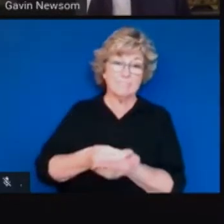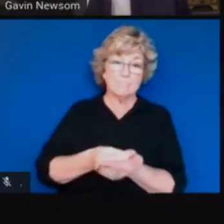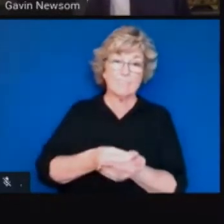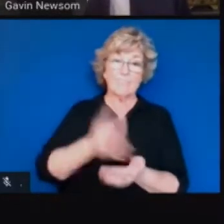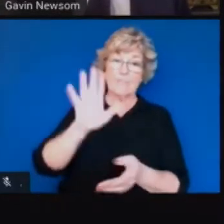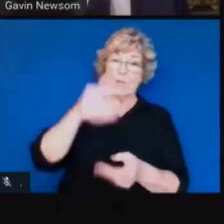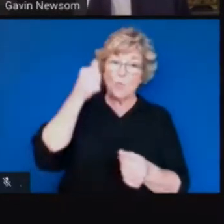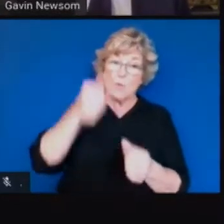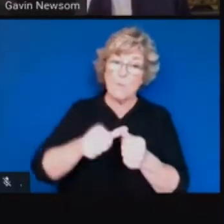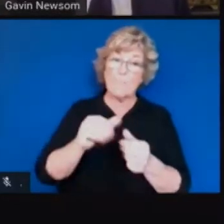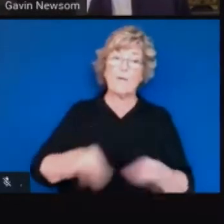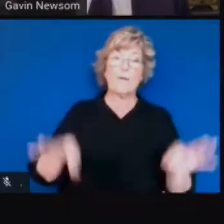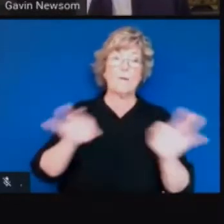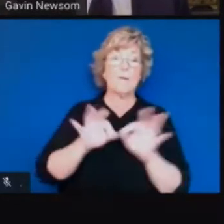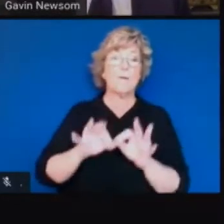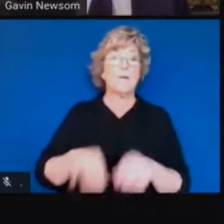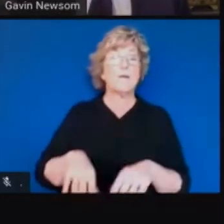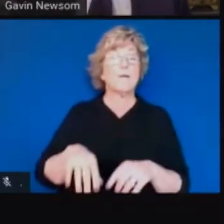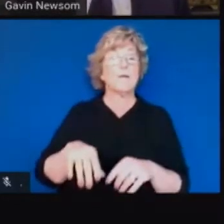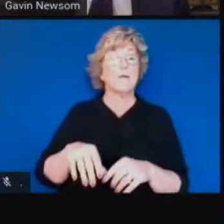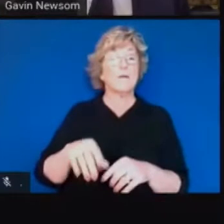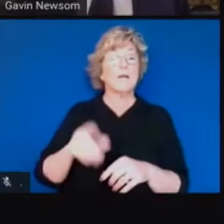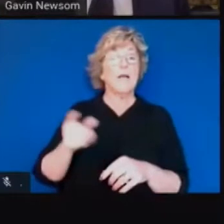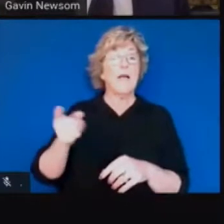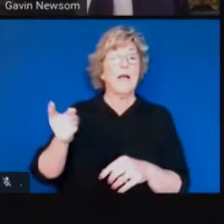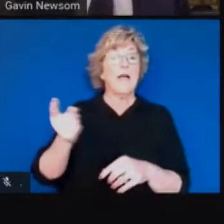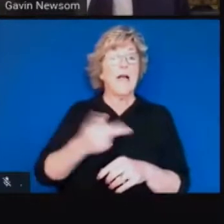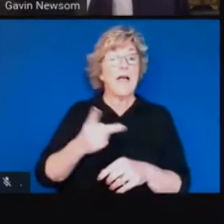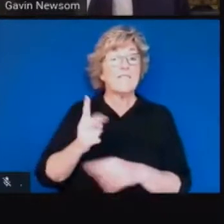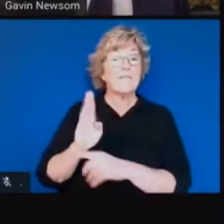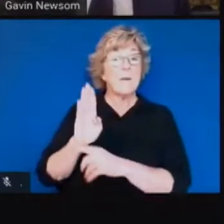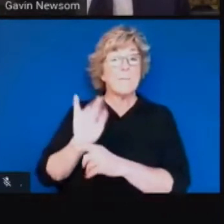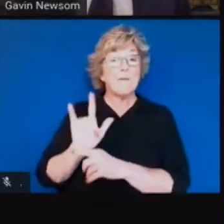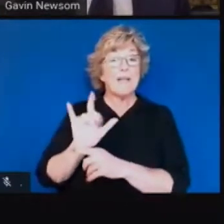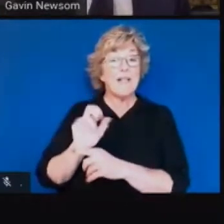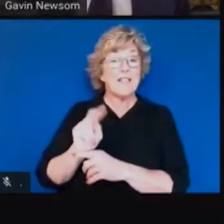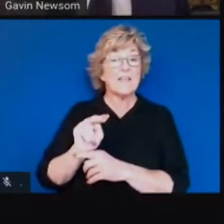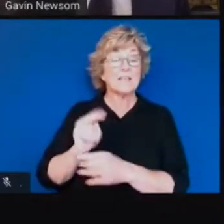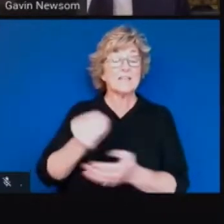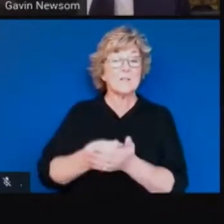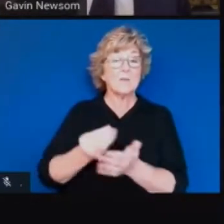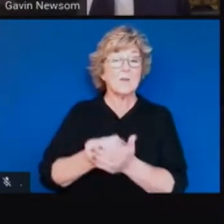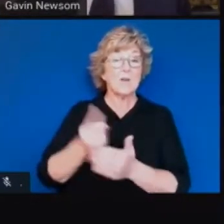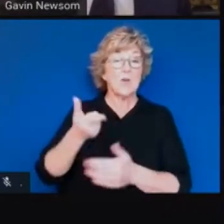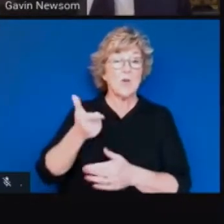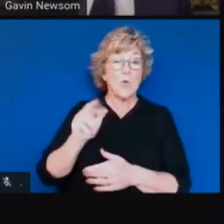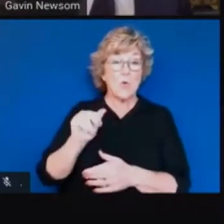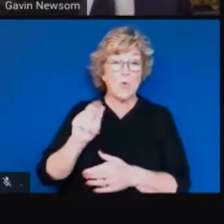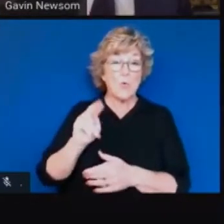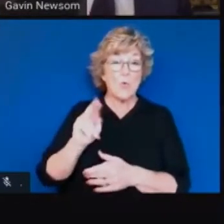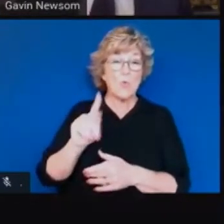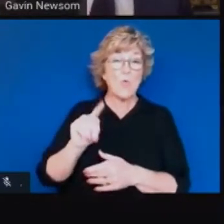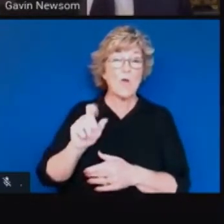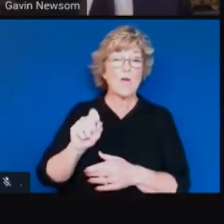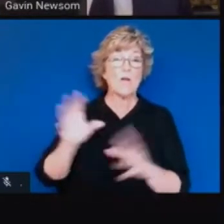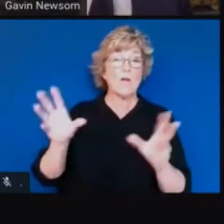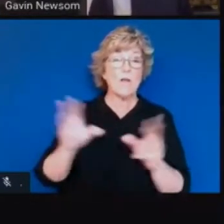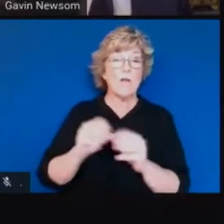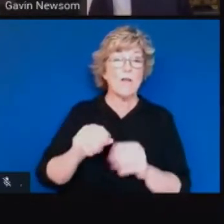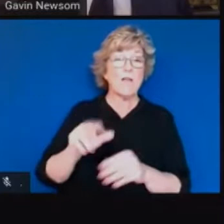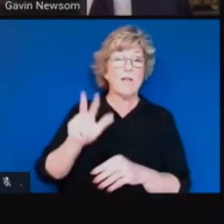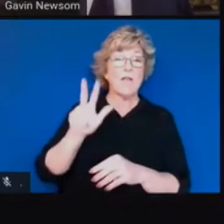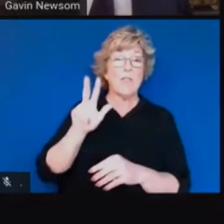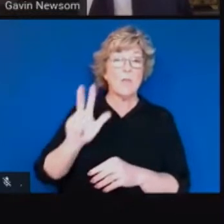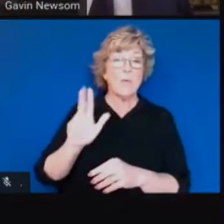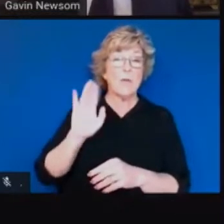you of the $500 million we put up in grants, the billions of dollars, so roughly $3 billion in sales